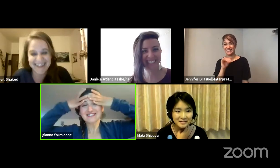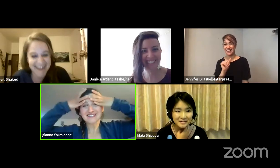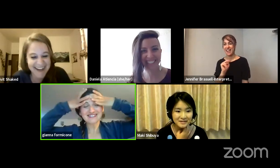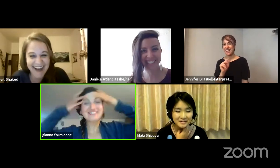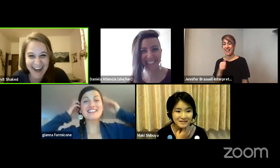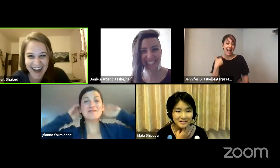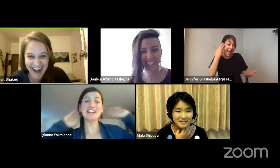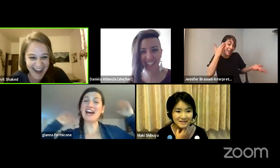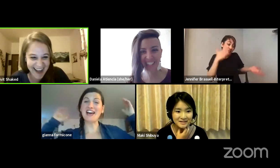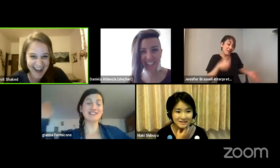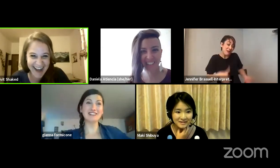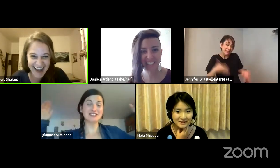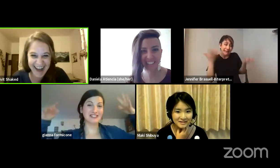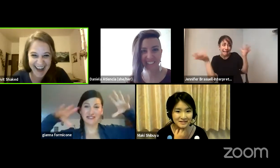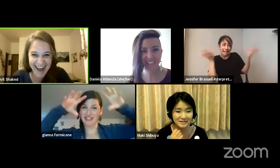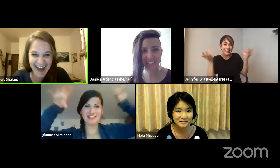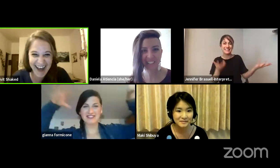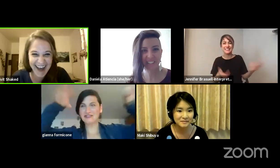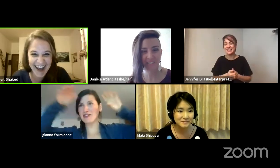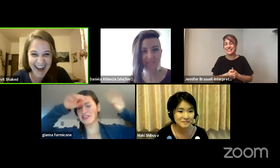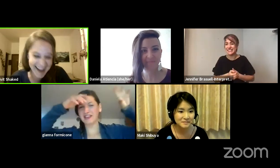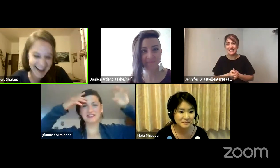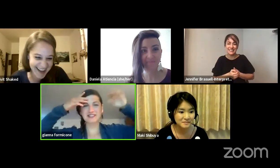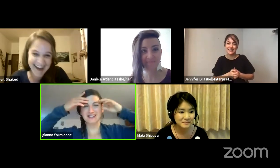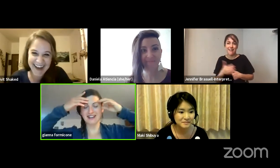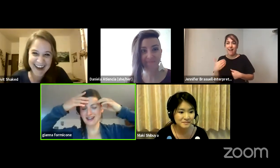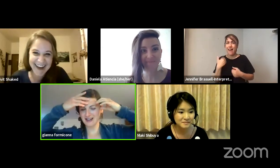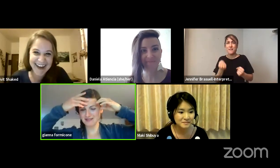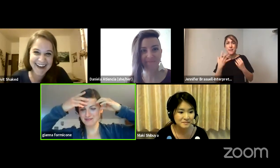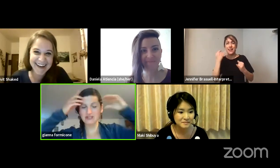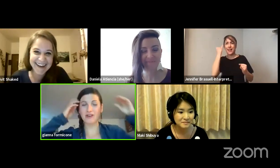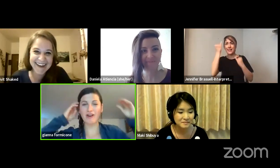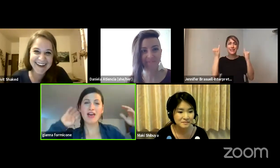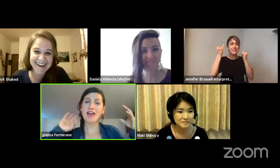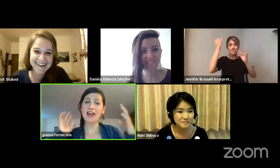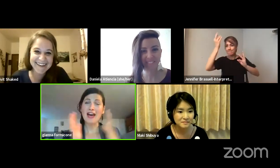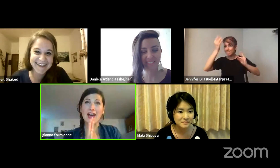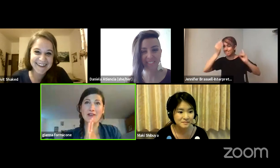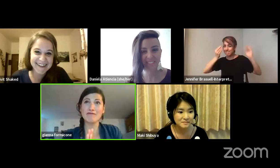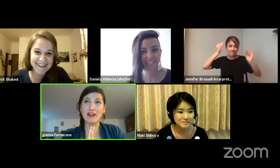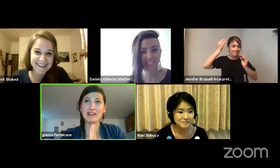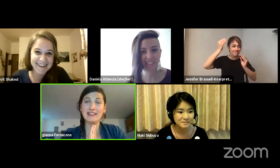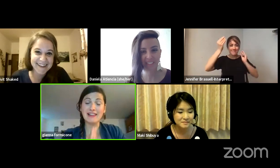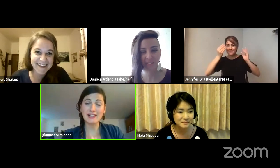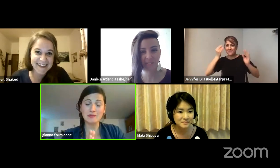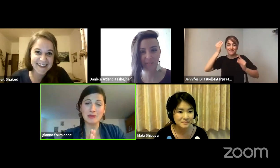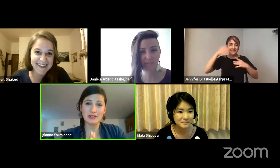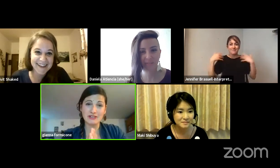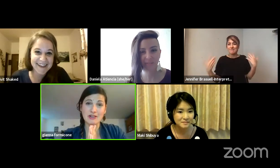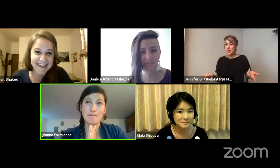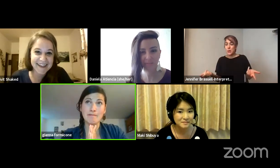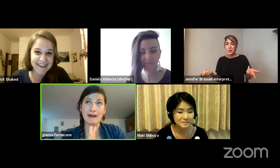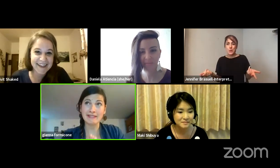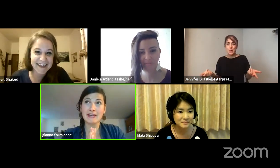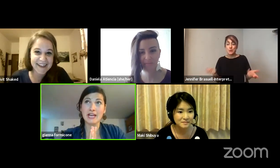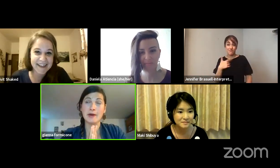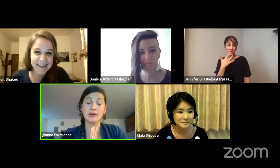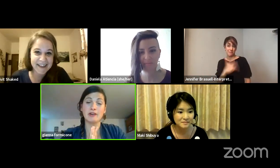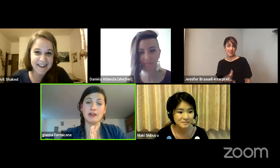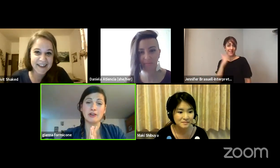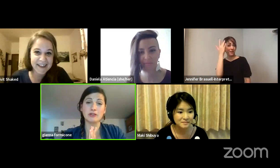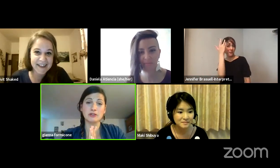No, I can tell that. I mean, I have a lot of different things. So I'm very lucky because on